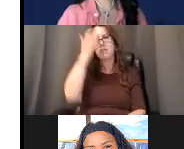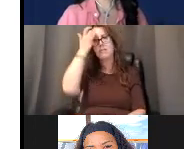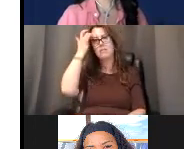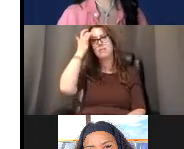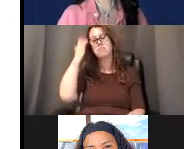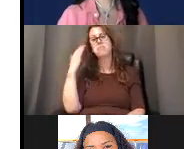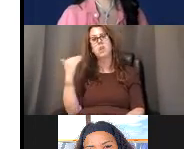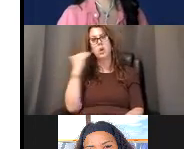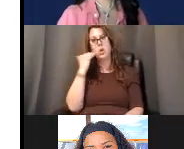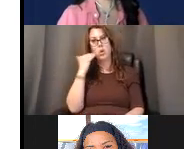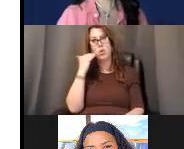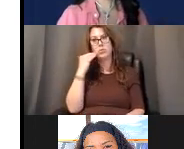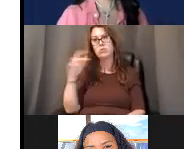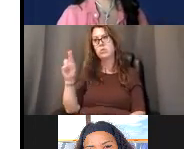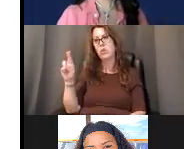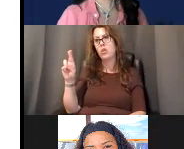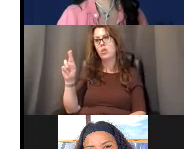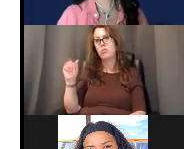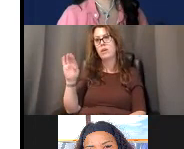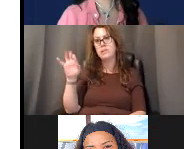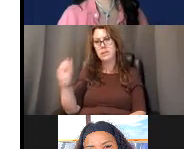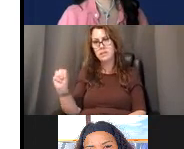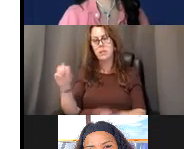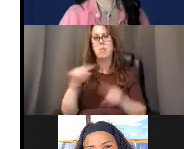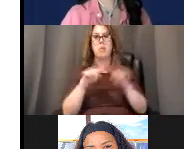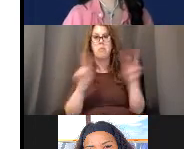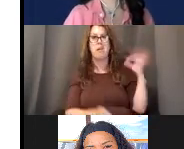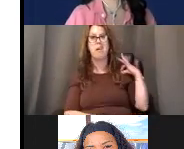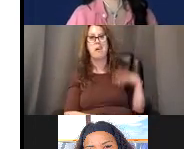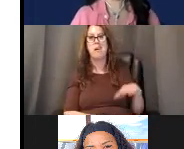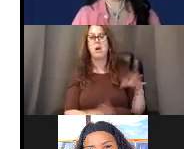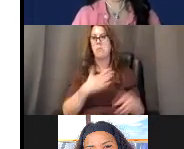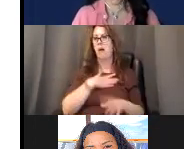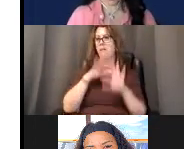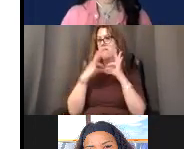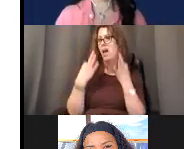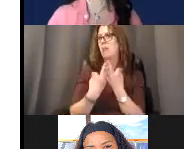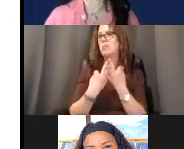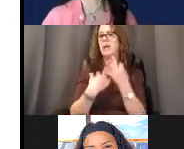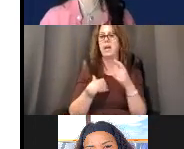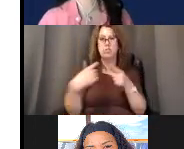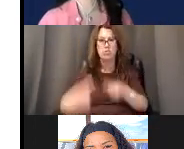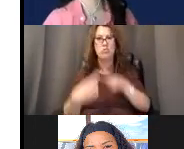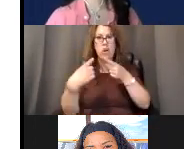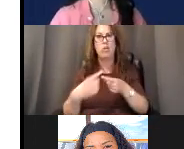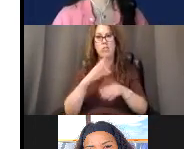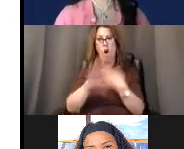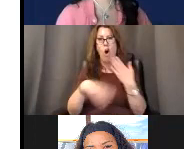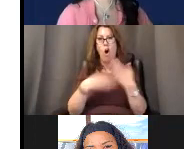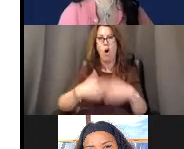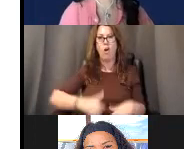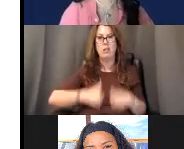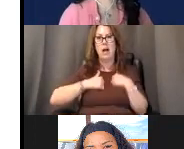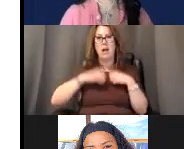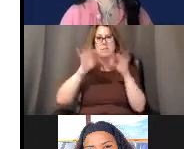of a classic. My family has struggled. All lives matter. I feel personally attacked by this conversation. And often